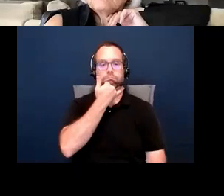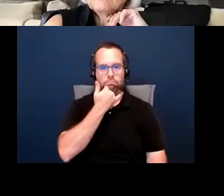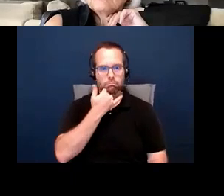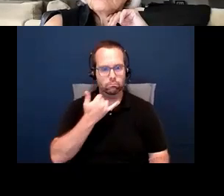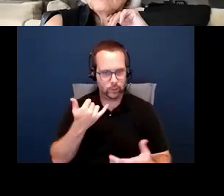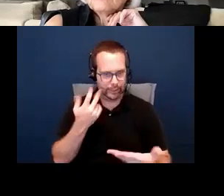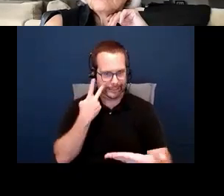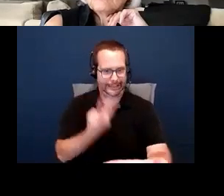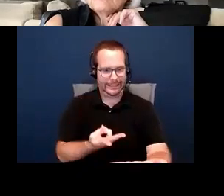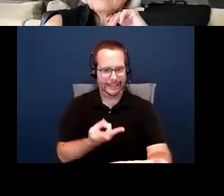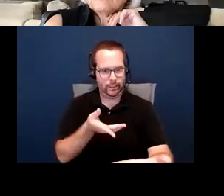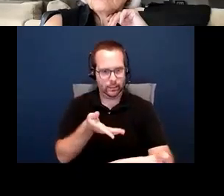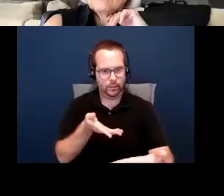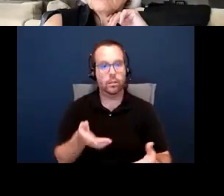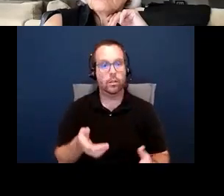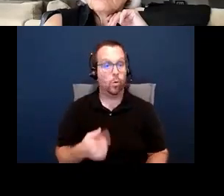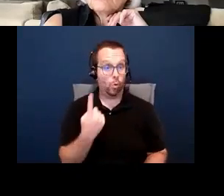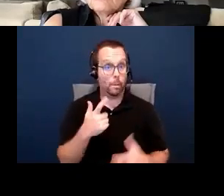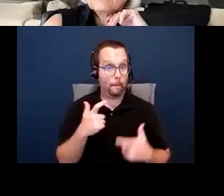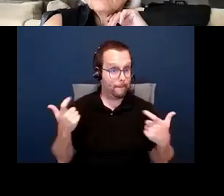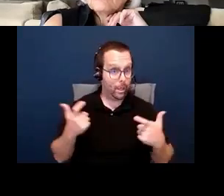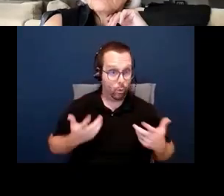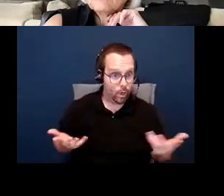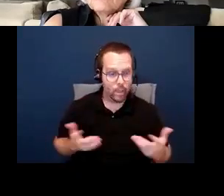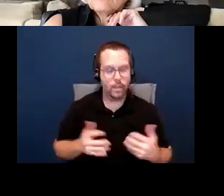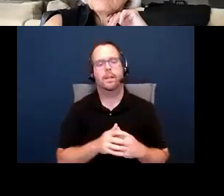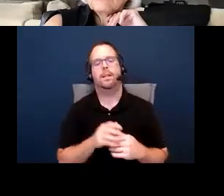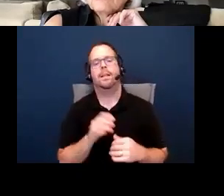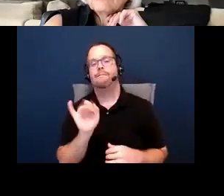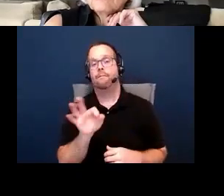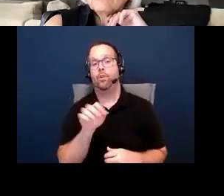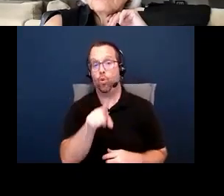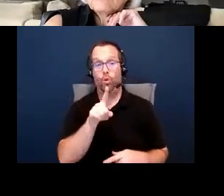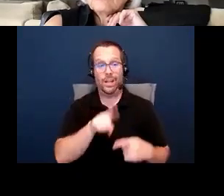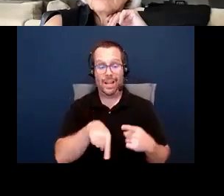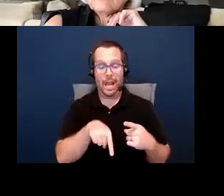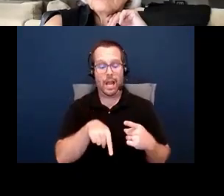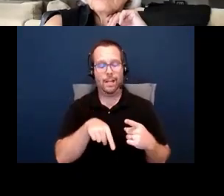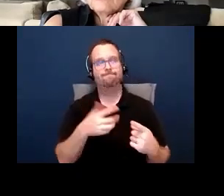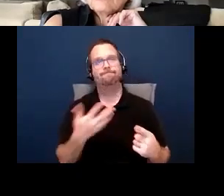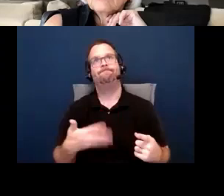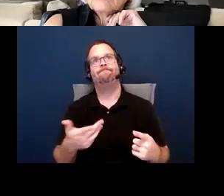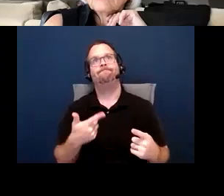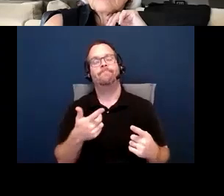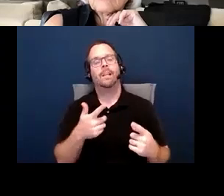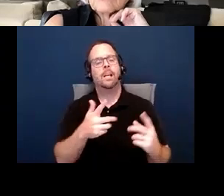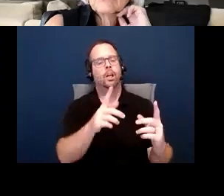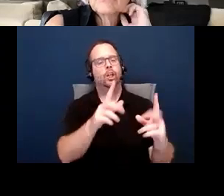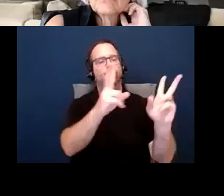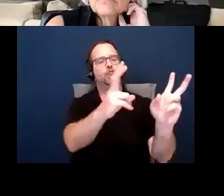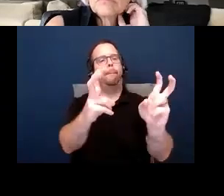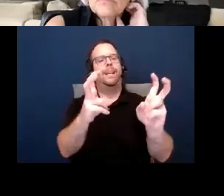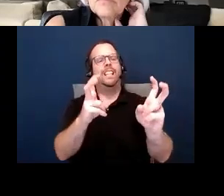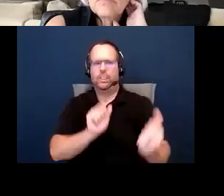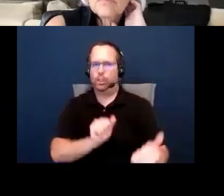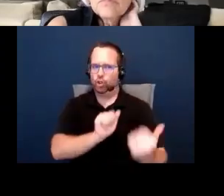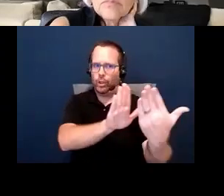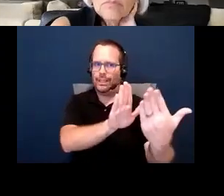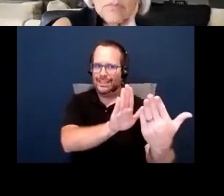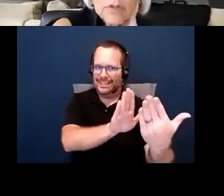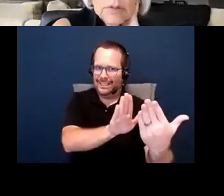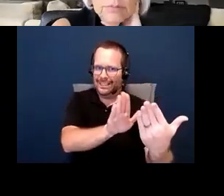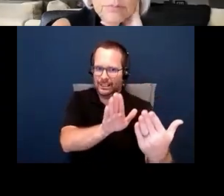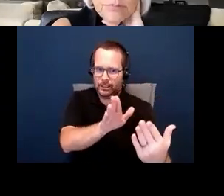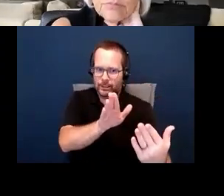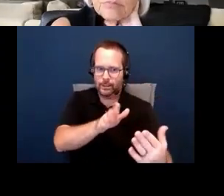And so one of the big ones is that if you can't effectively address the topic with the selected data sets, for example,